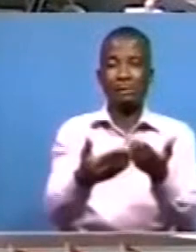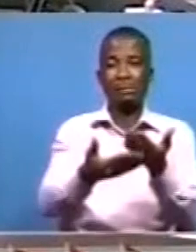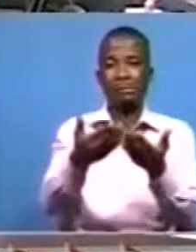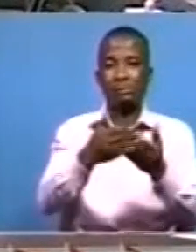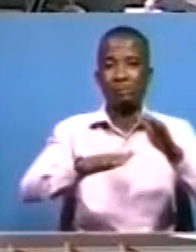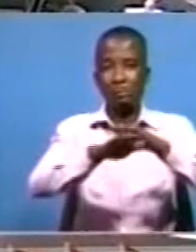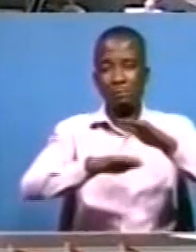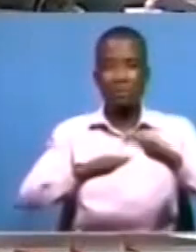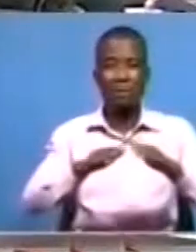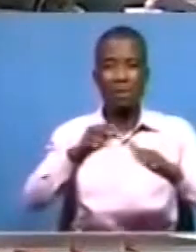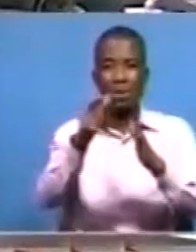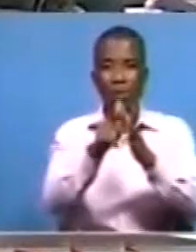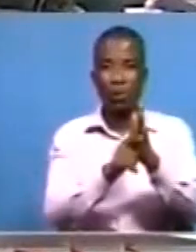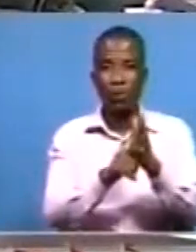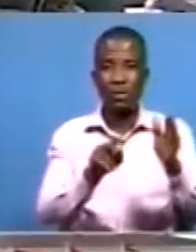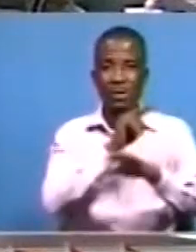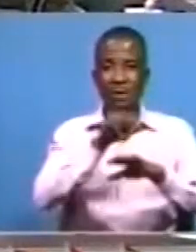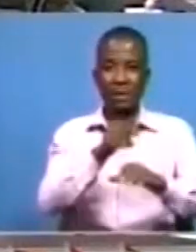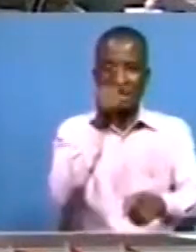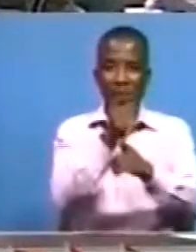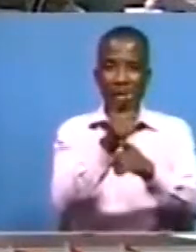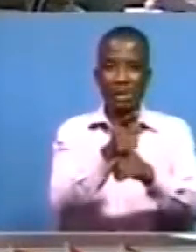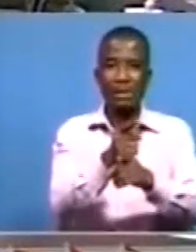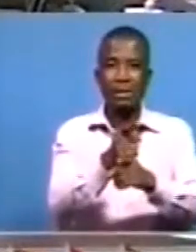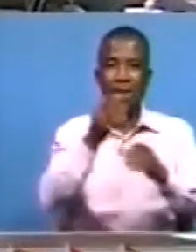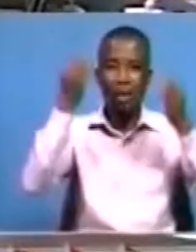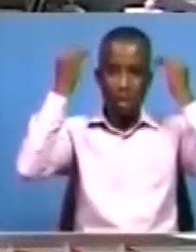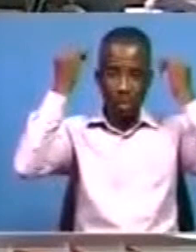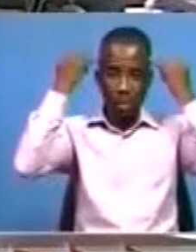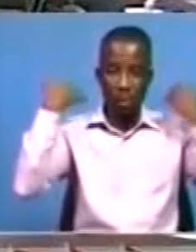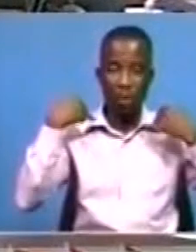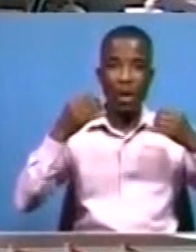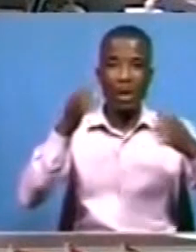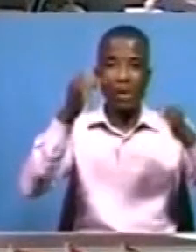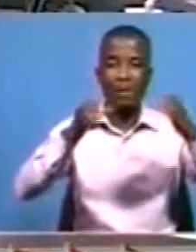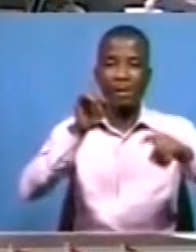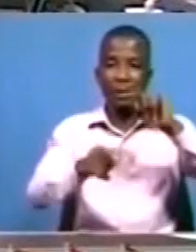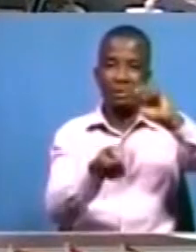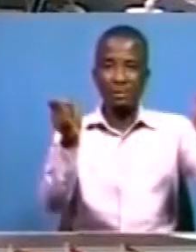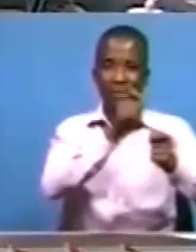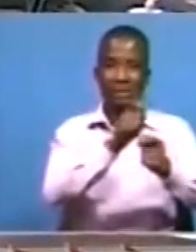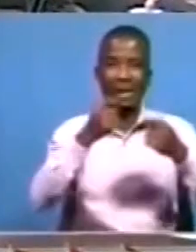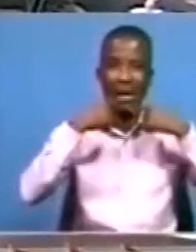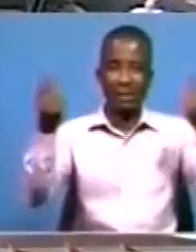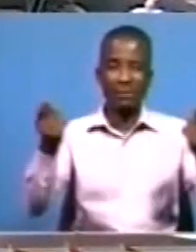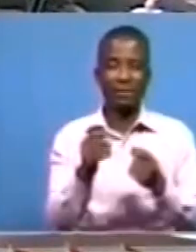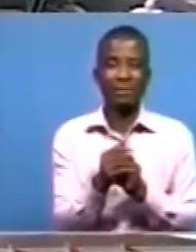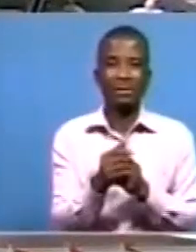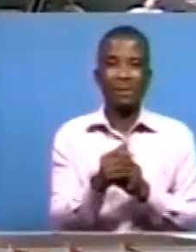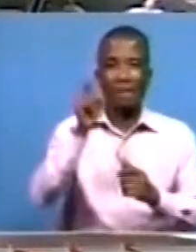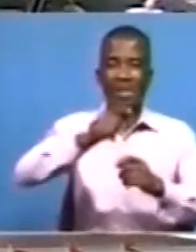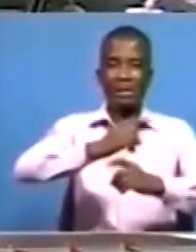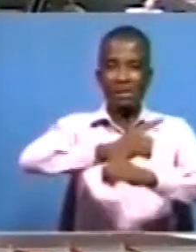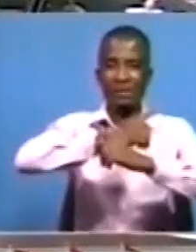rule of natural justice, so a party cannot change its case on appeal when the opponent has no opportunity to adequately